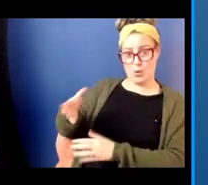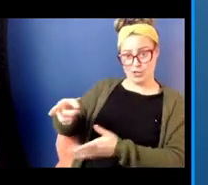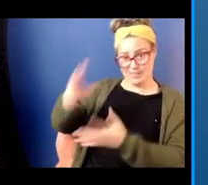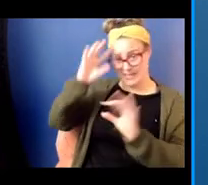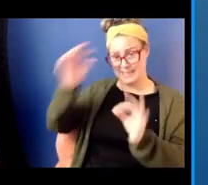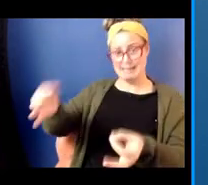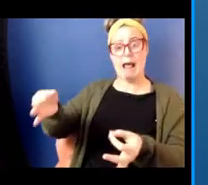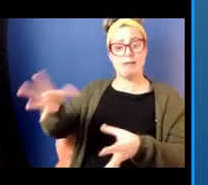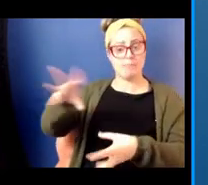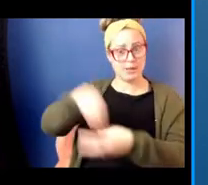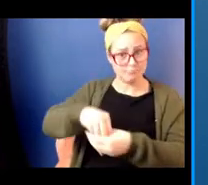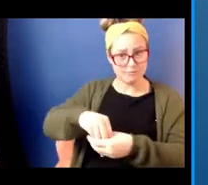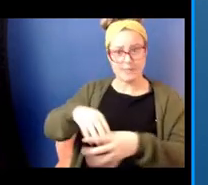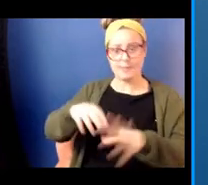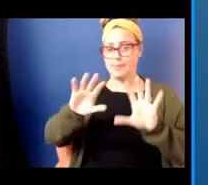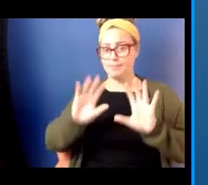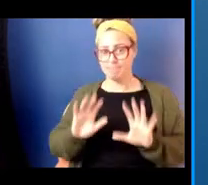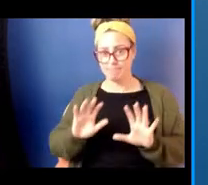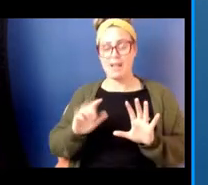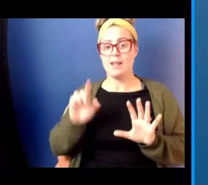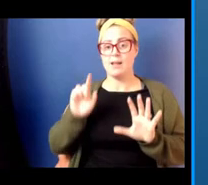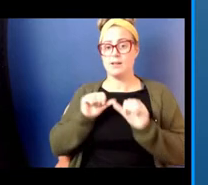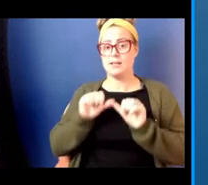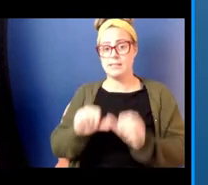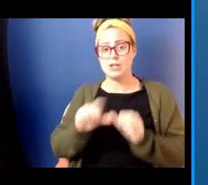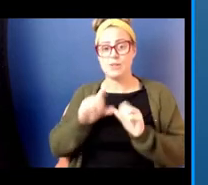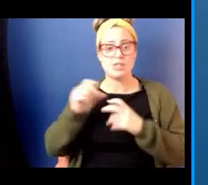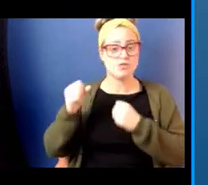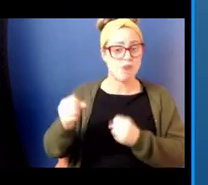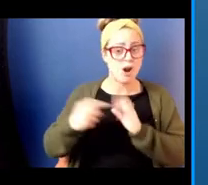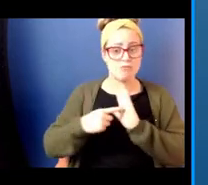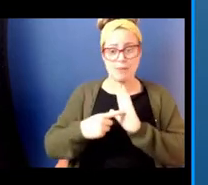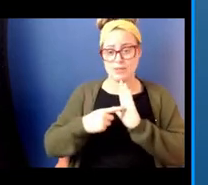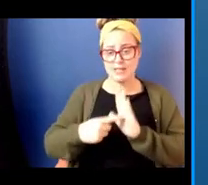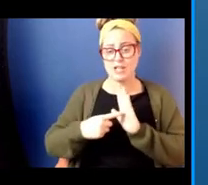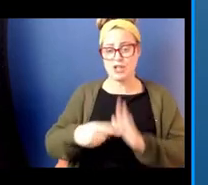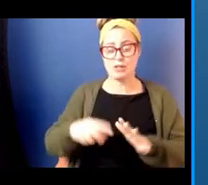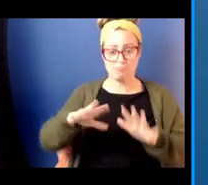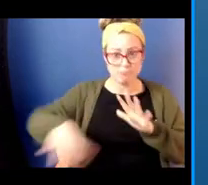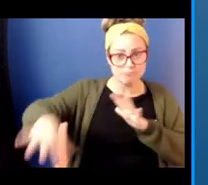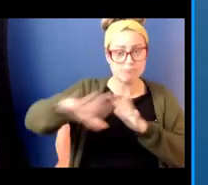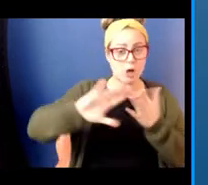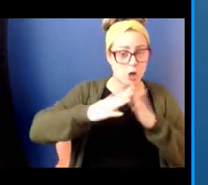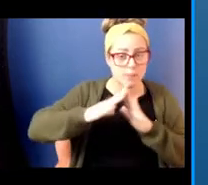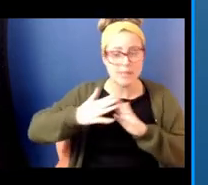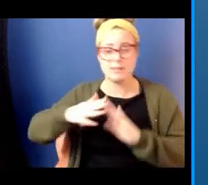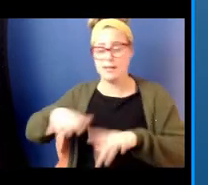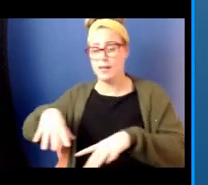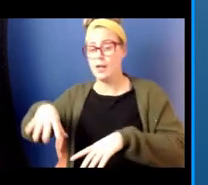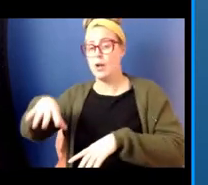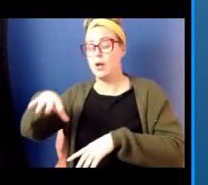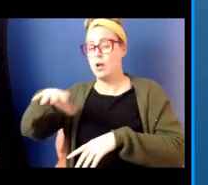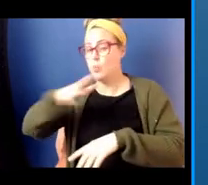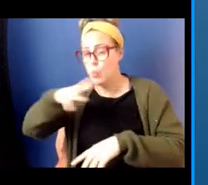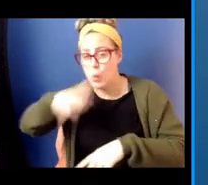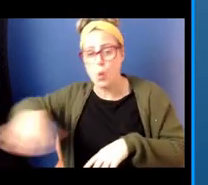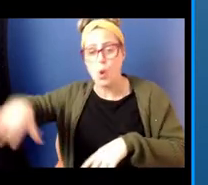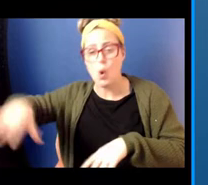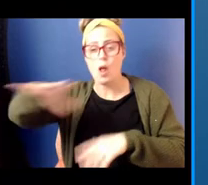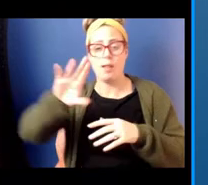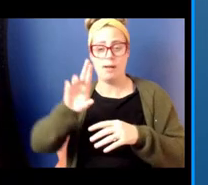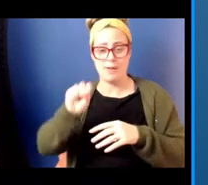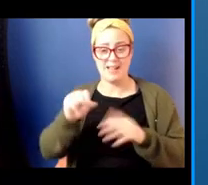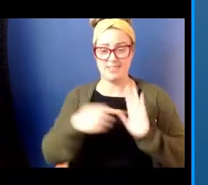this should continue to be strong representation from Urban suburban and Rural America and from each